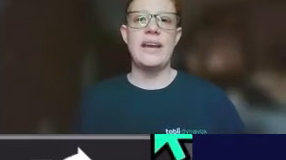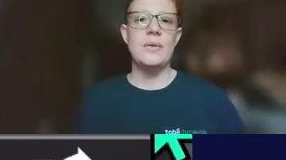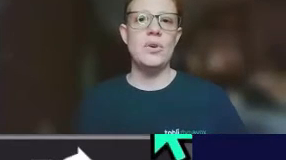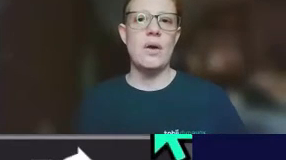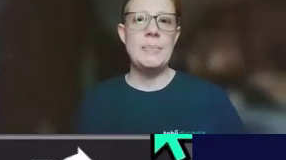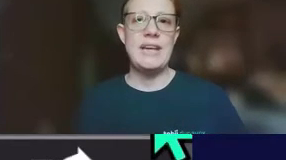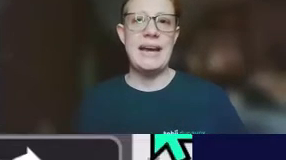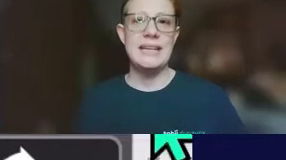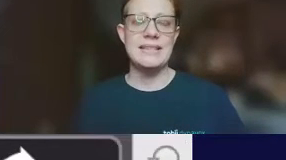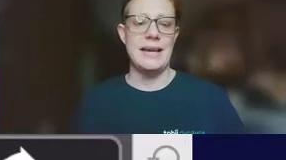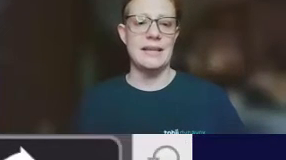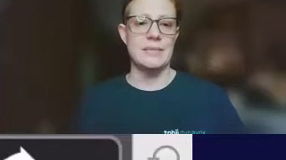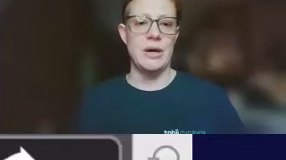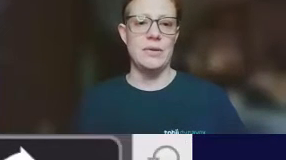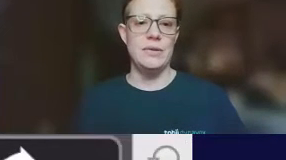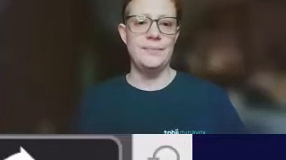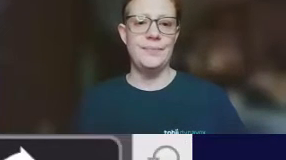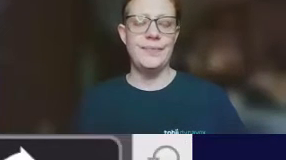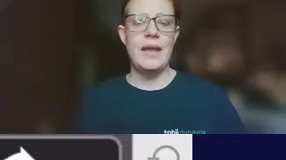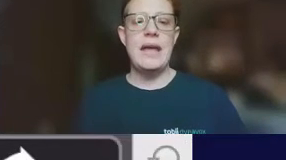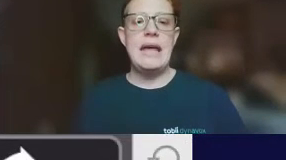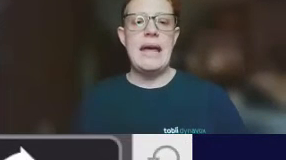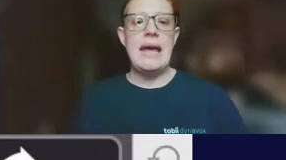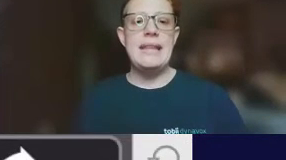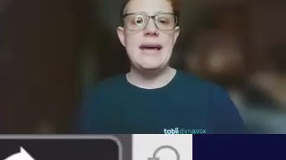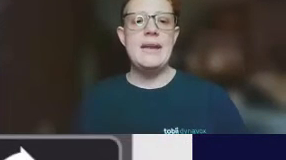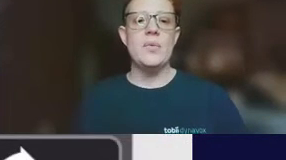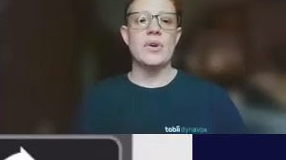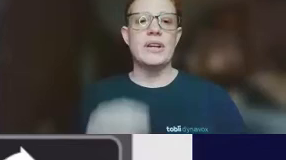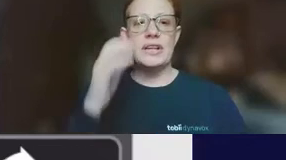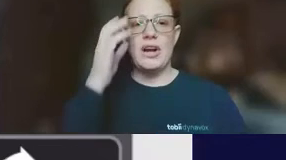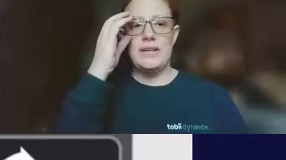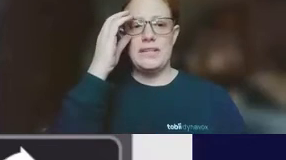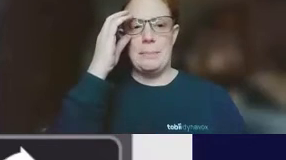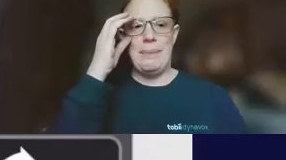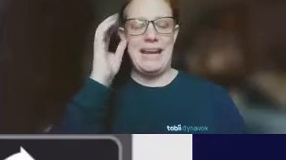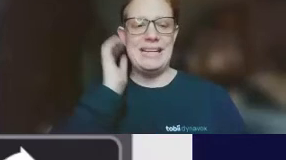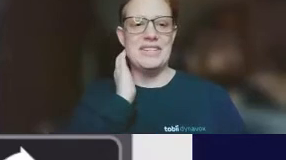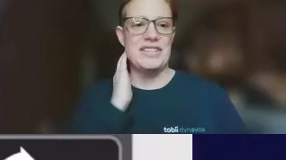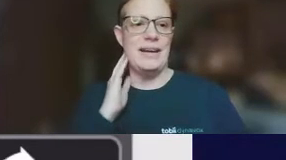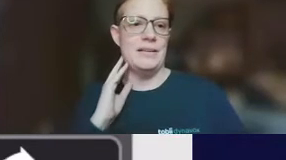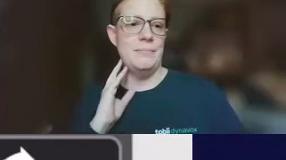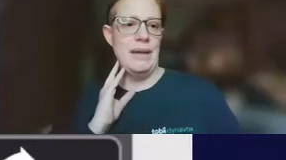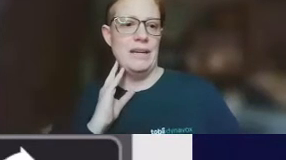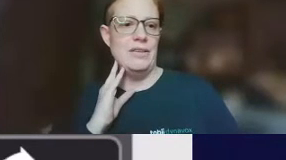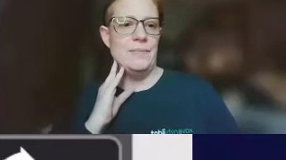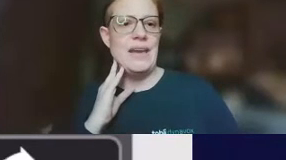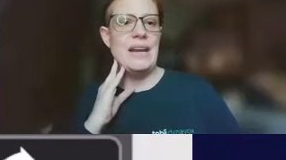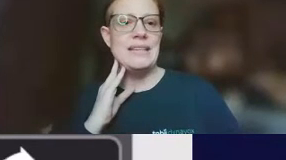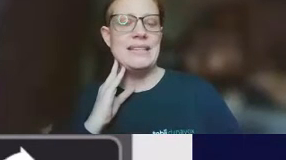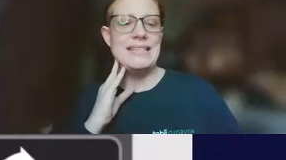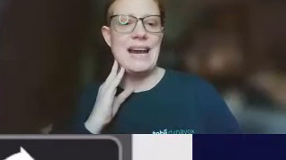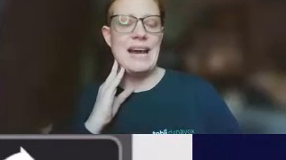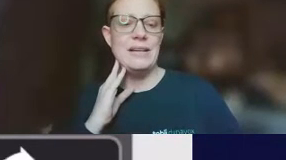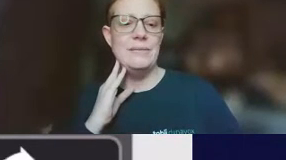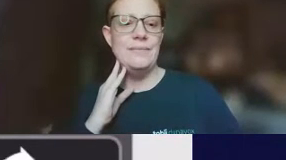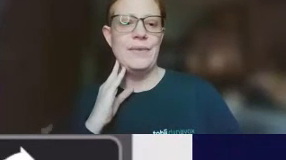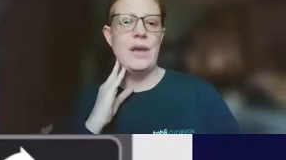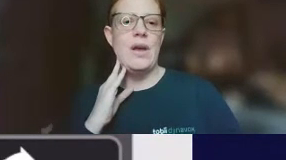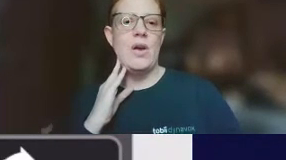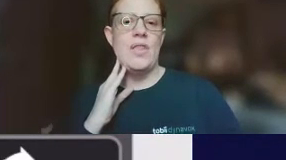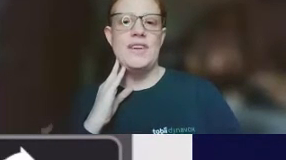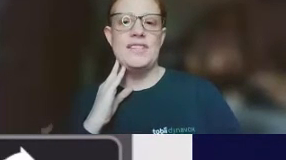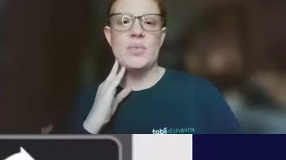So again, we'll go up to edit settings mode. And then we're going to go into the page set menu. And on style,